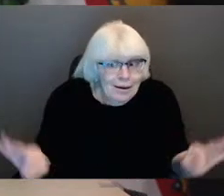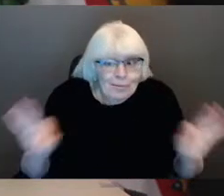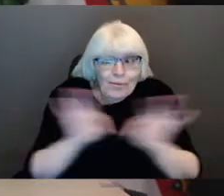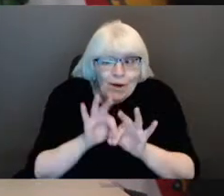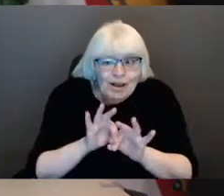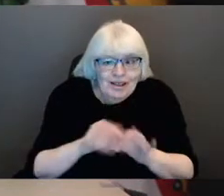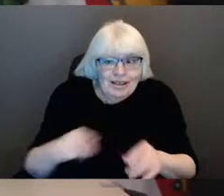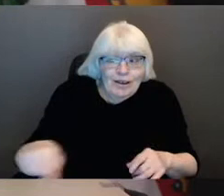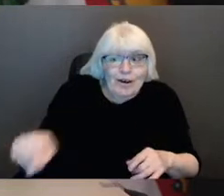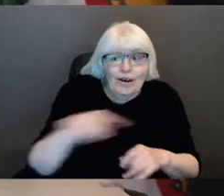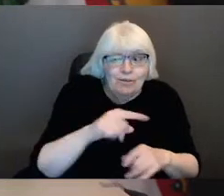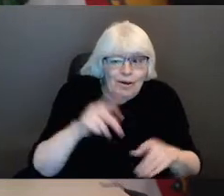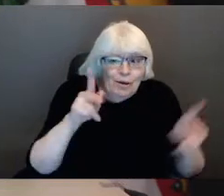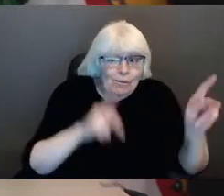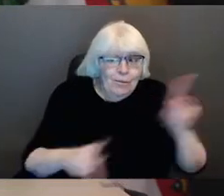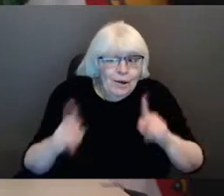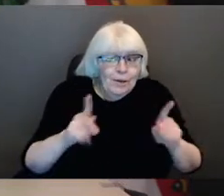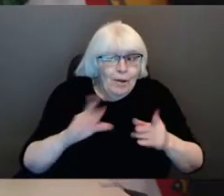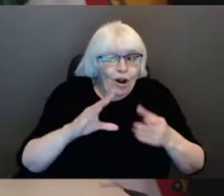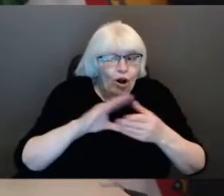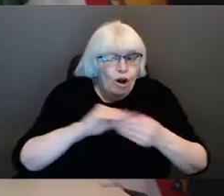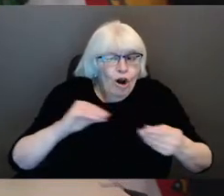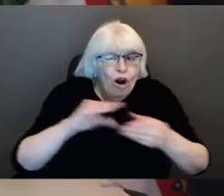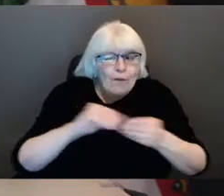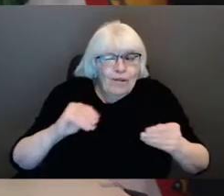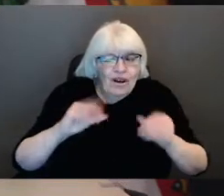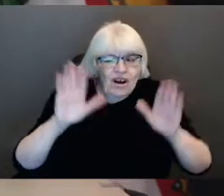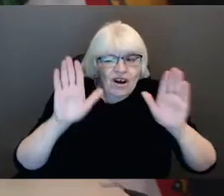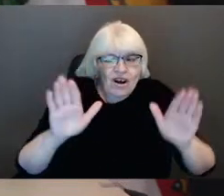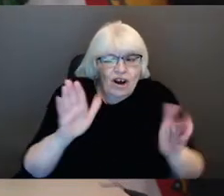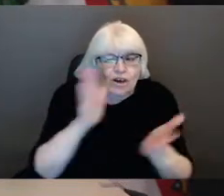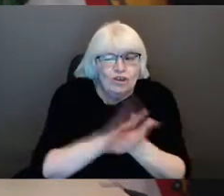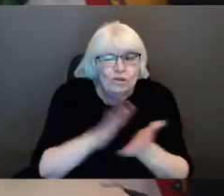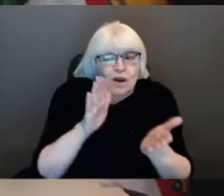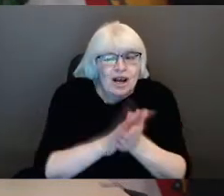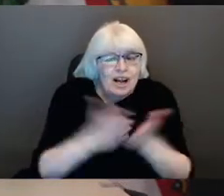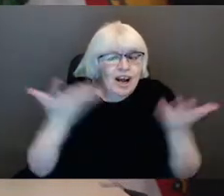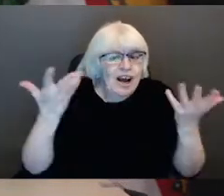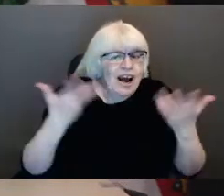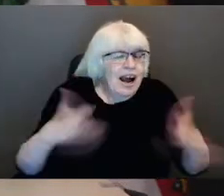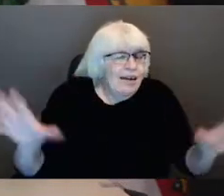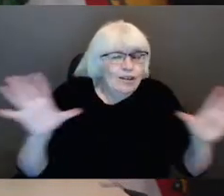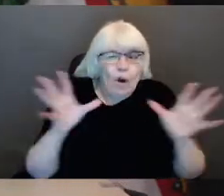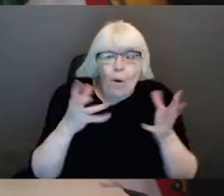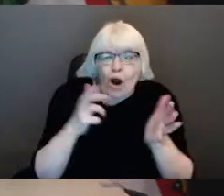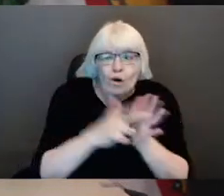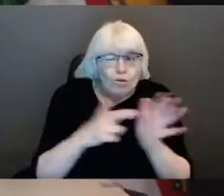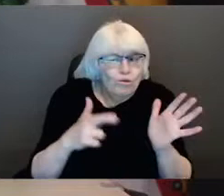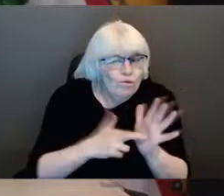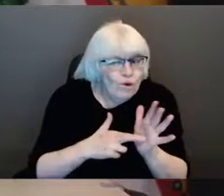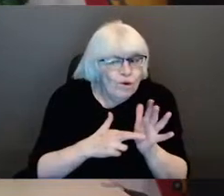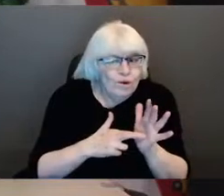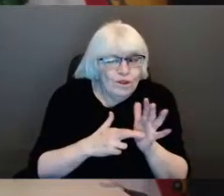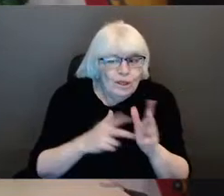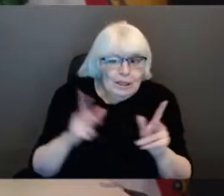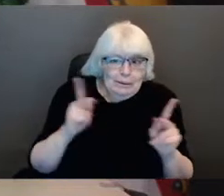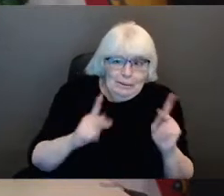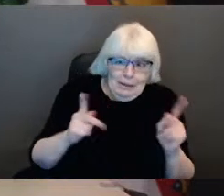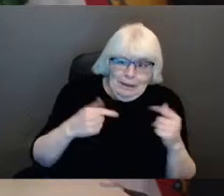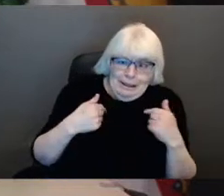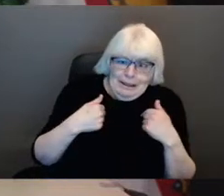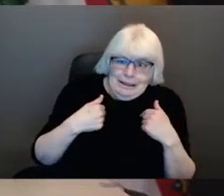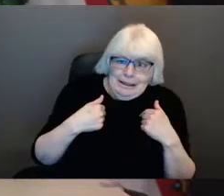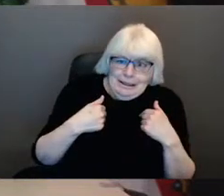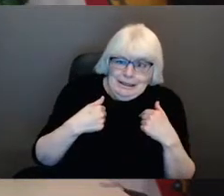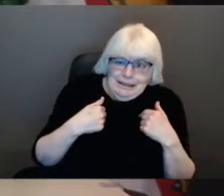we want no rules in school. We've had people saying I'm apprehensive to send my kids with all the rules we have.